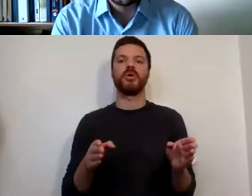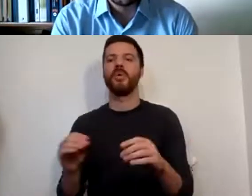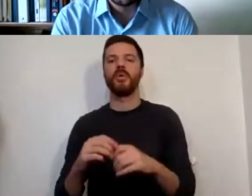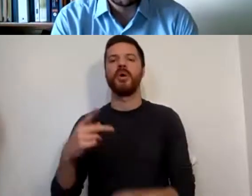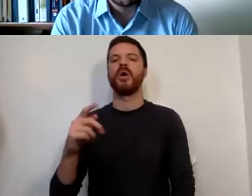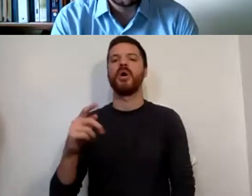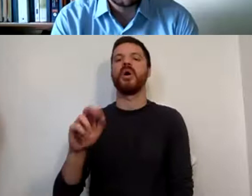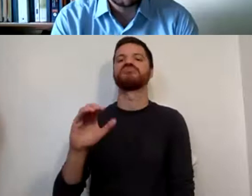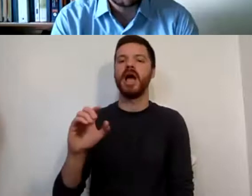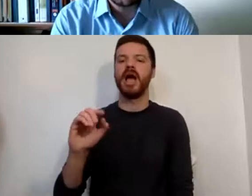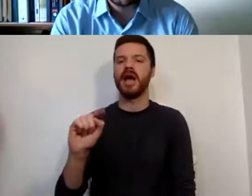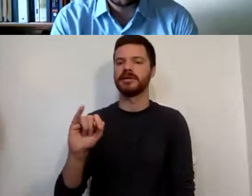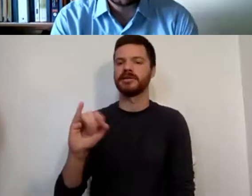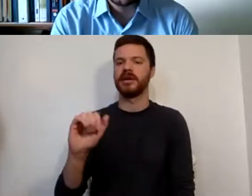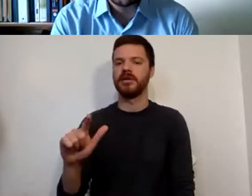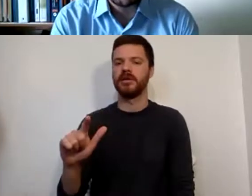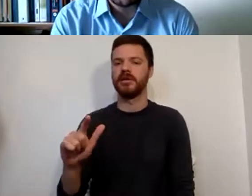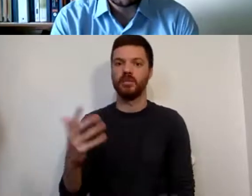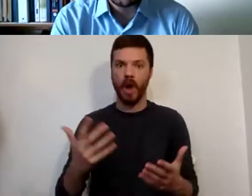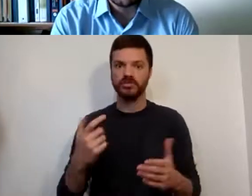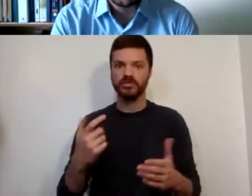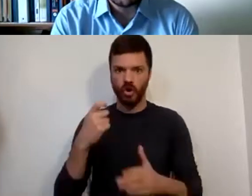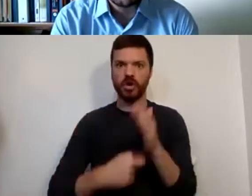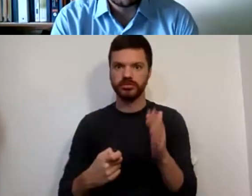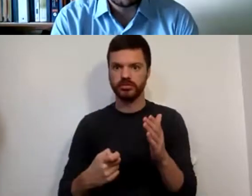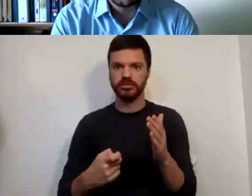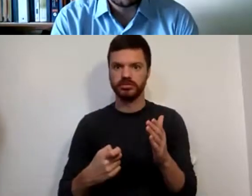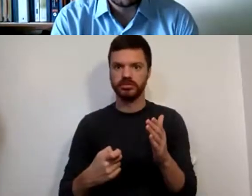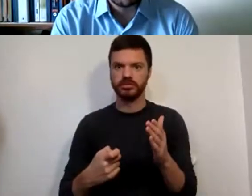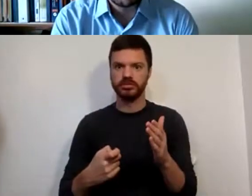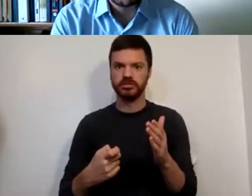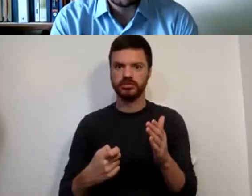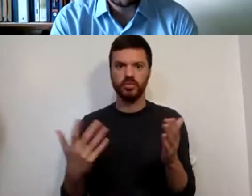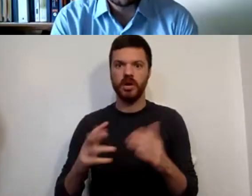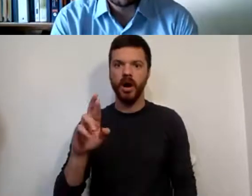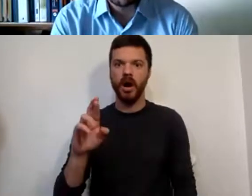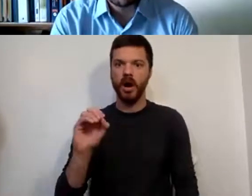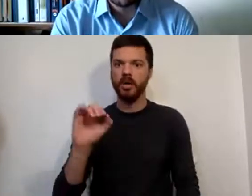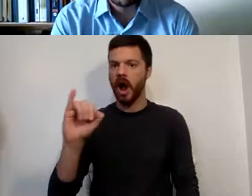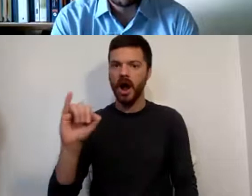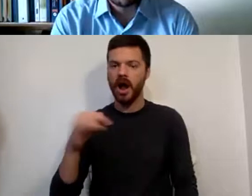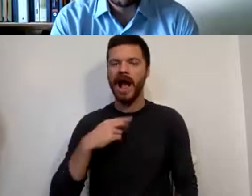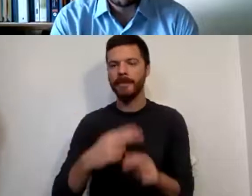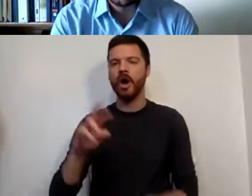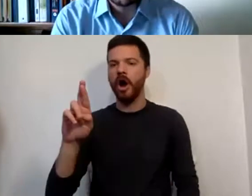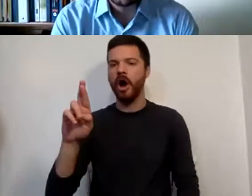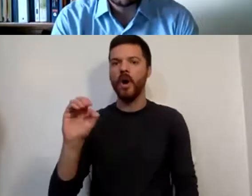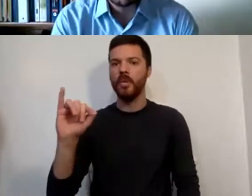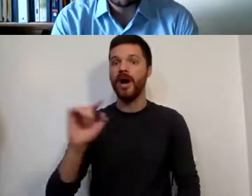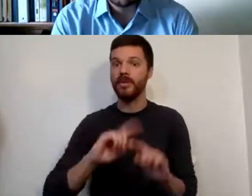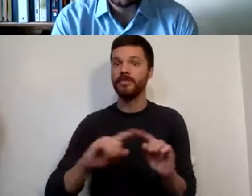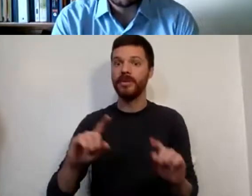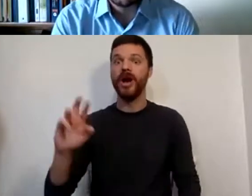what is the actual cost outlay? What is the ROI? I keep mentioning ROI, but that is a really